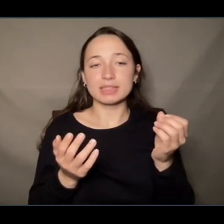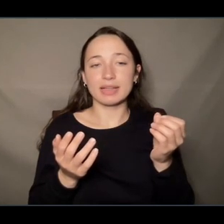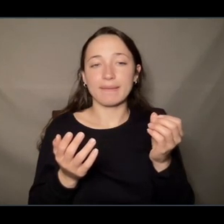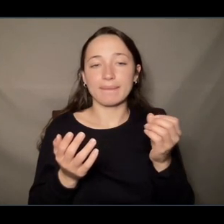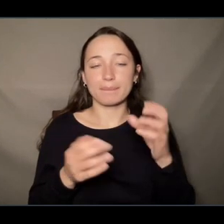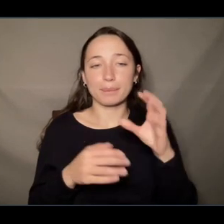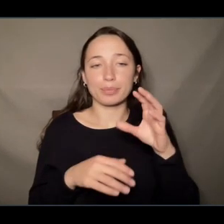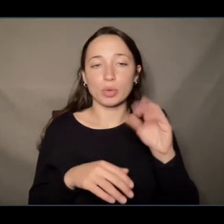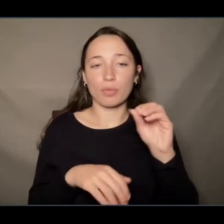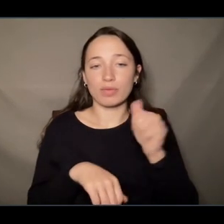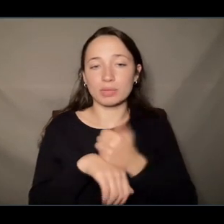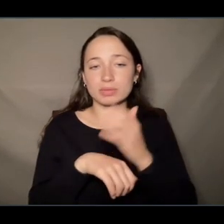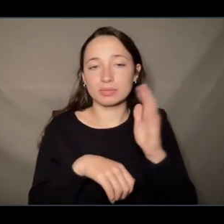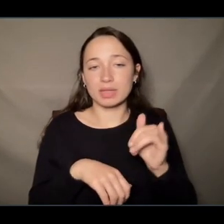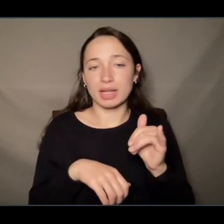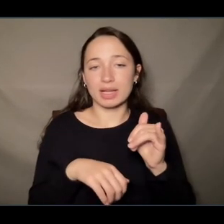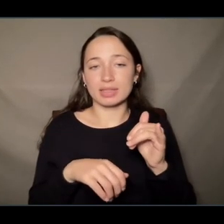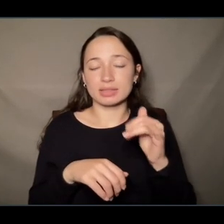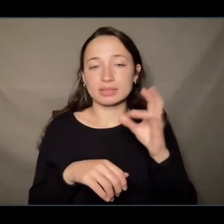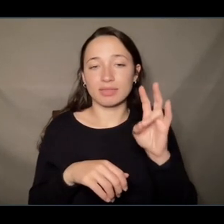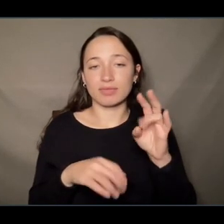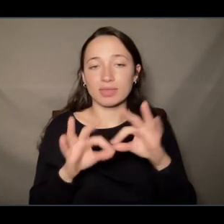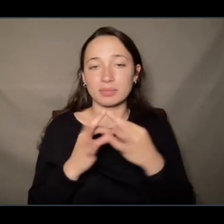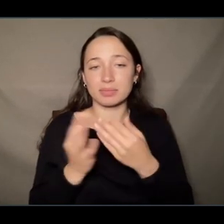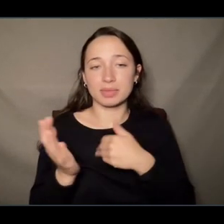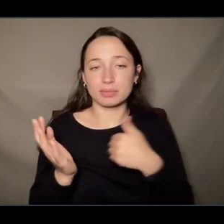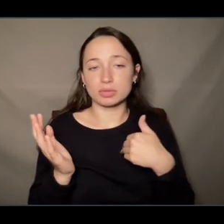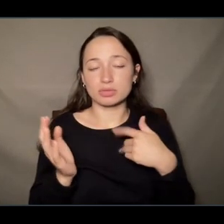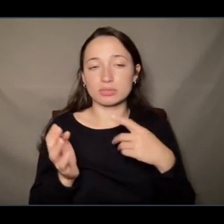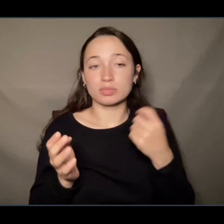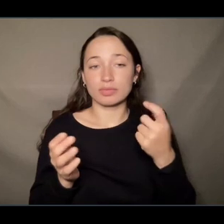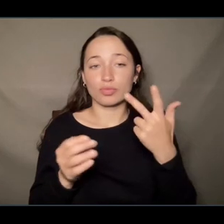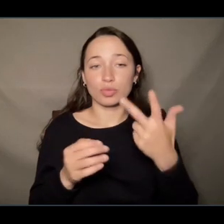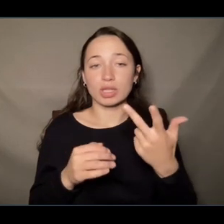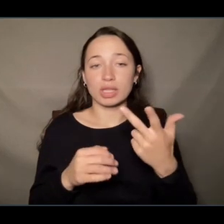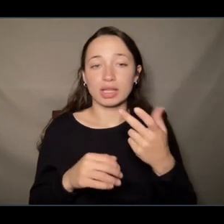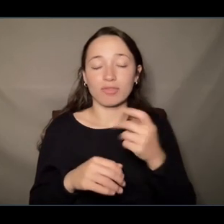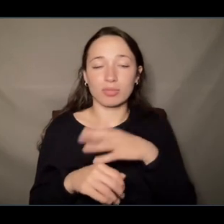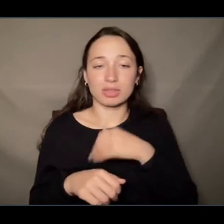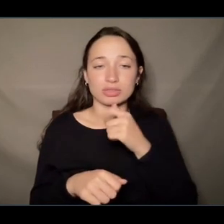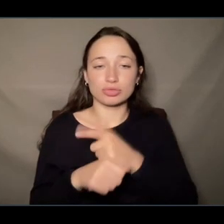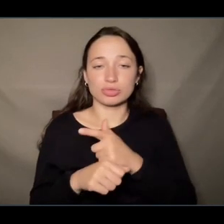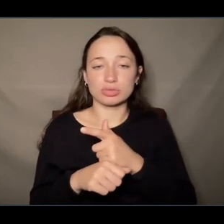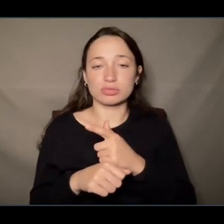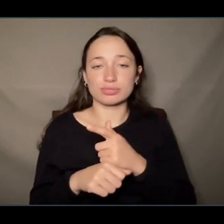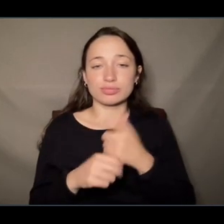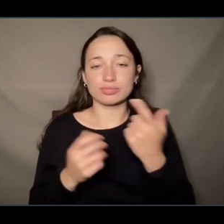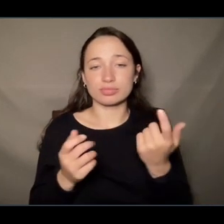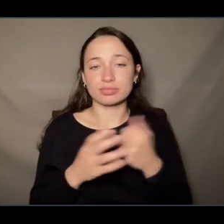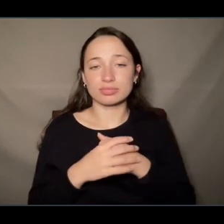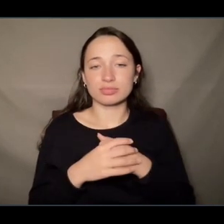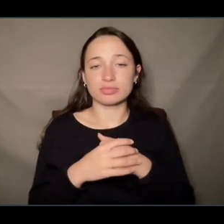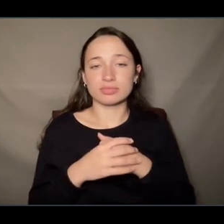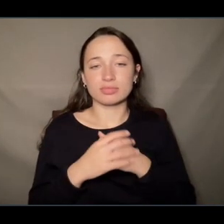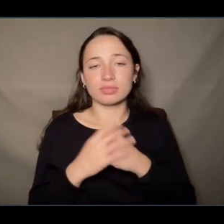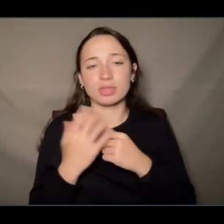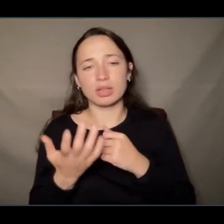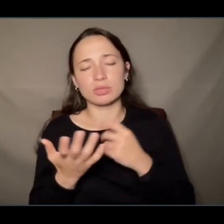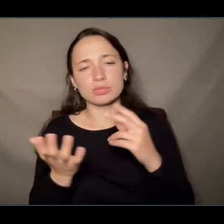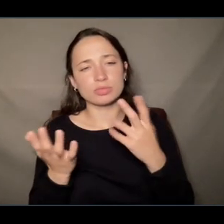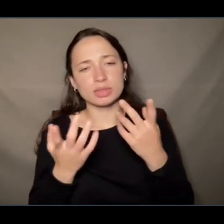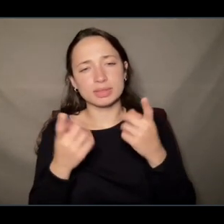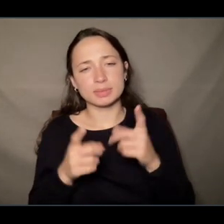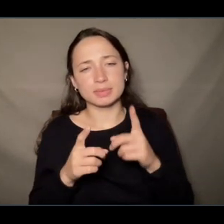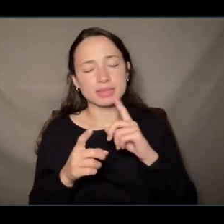it was co-founded by actually 7 family members, but for 3 of my sisters as well. And what happened